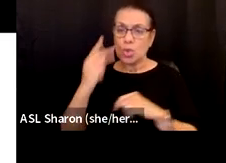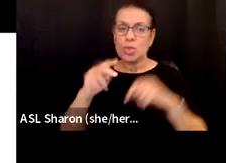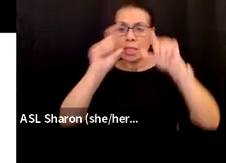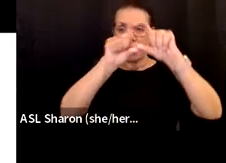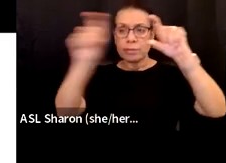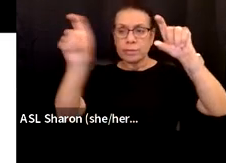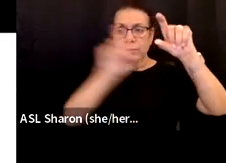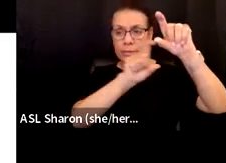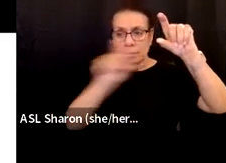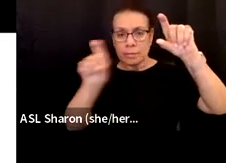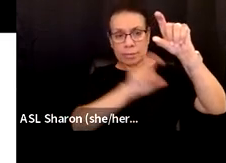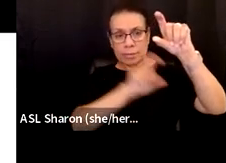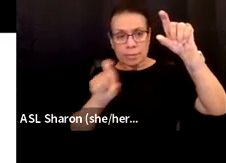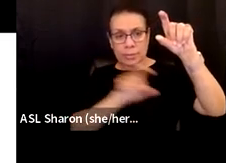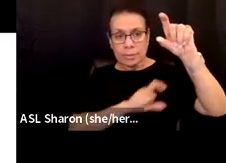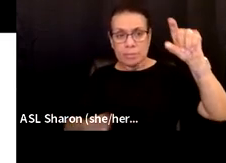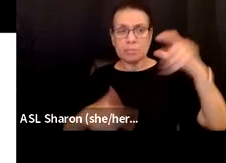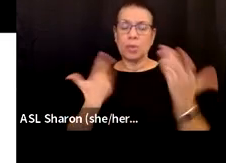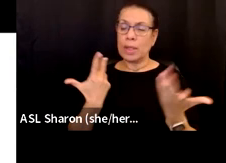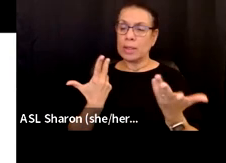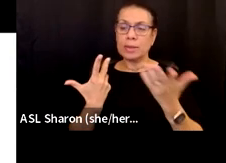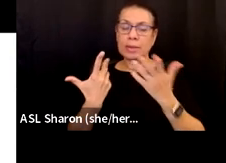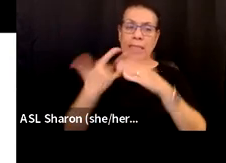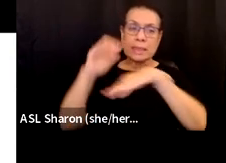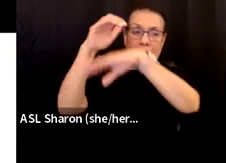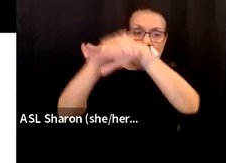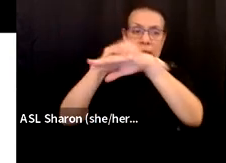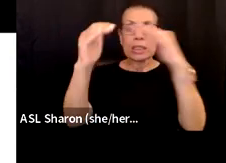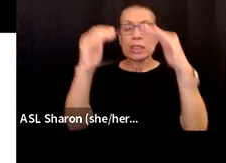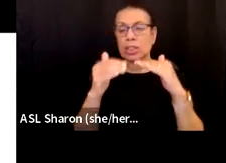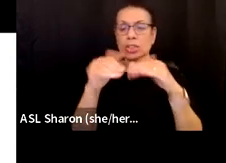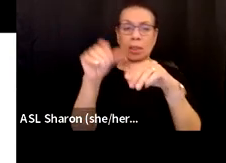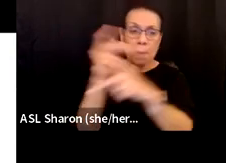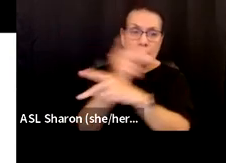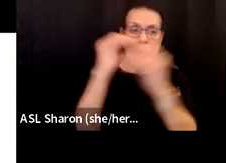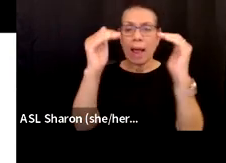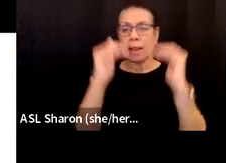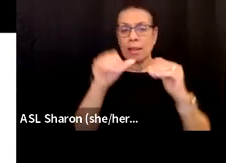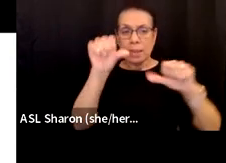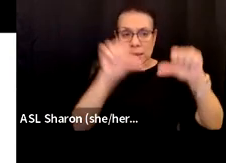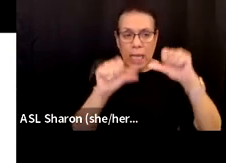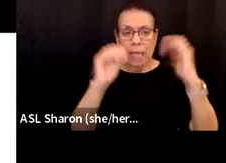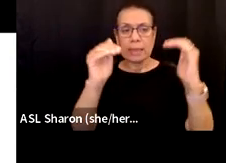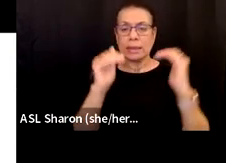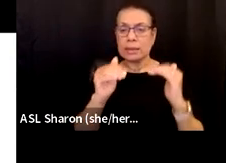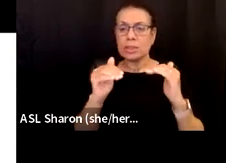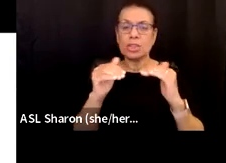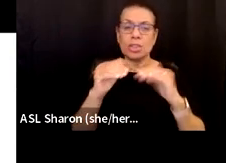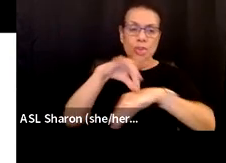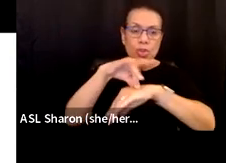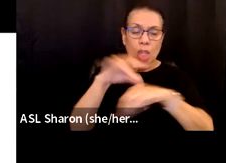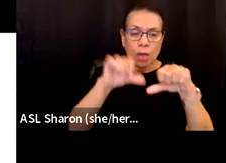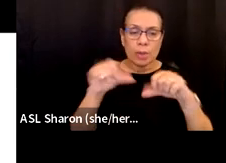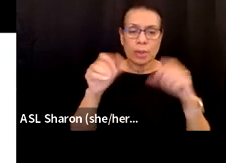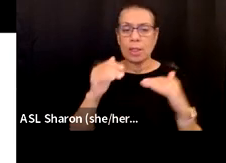courses you'll note in our mass core policy that requires access to an ethnic studies class right now in